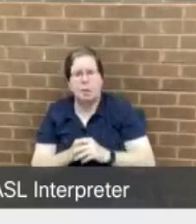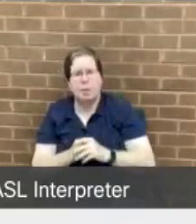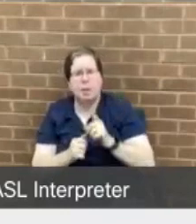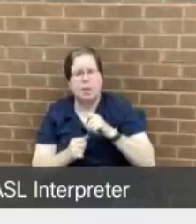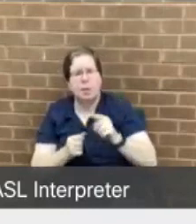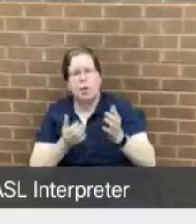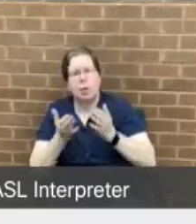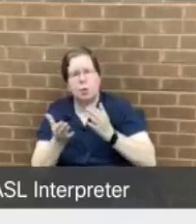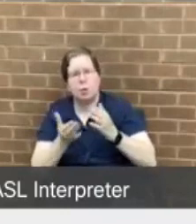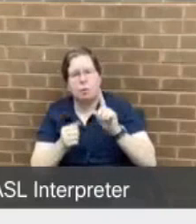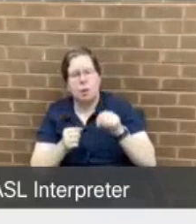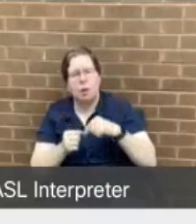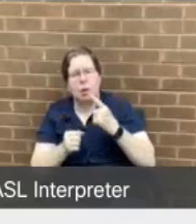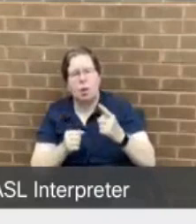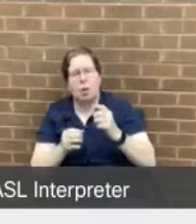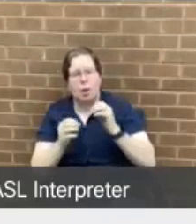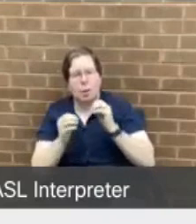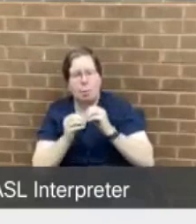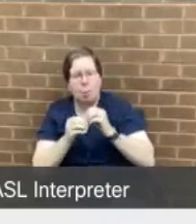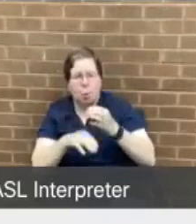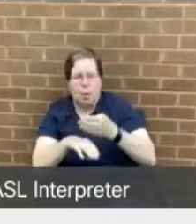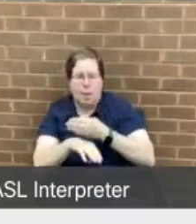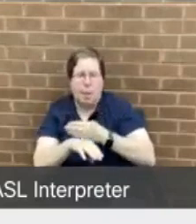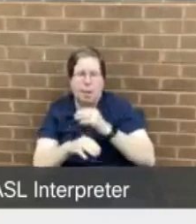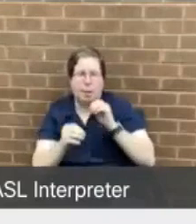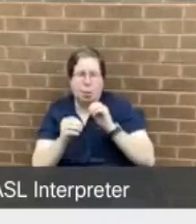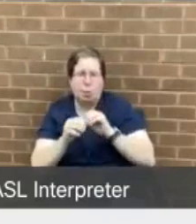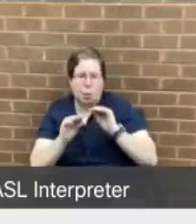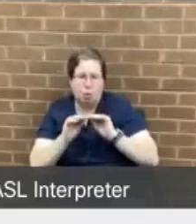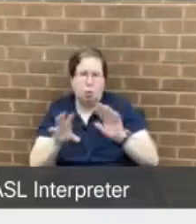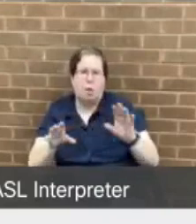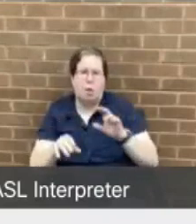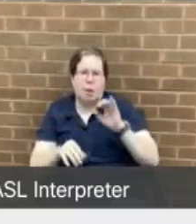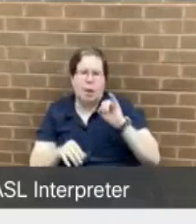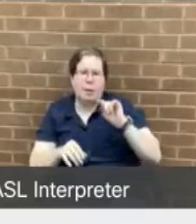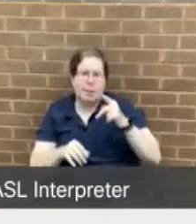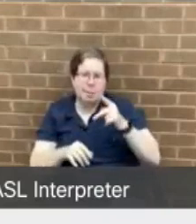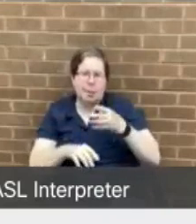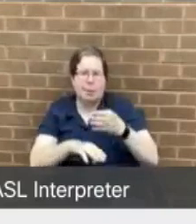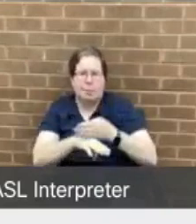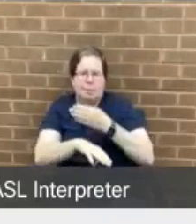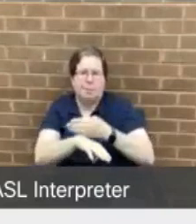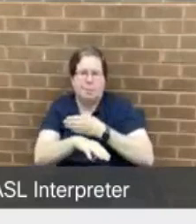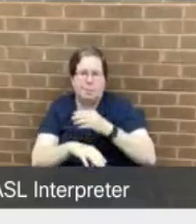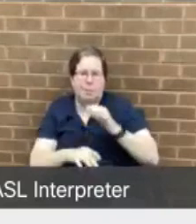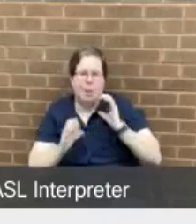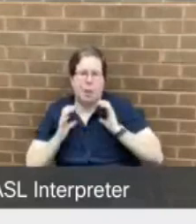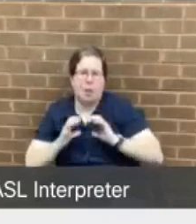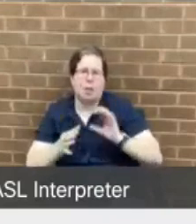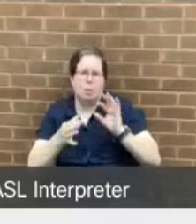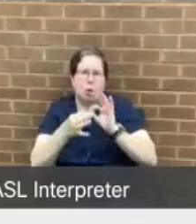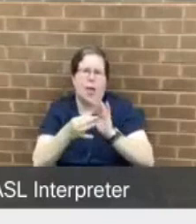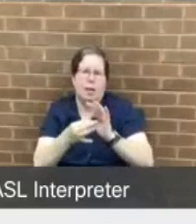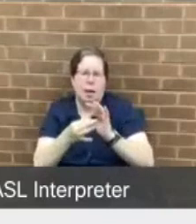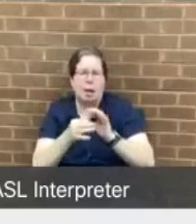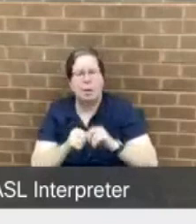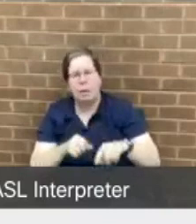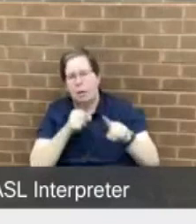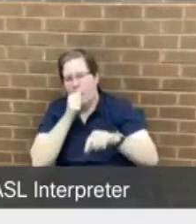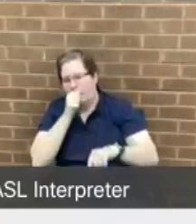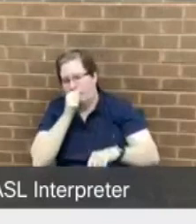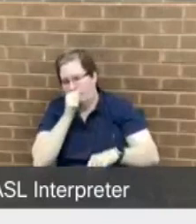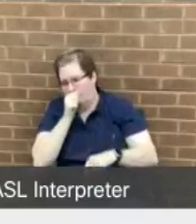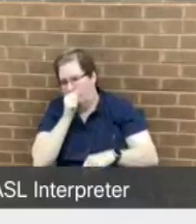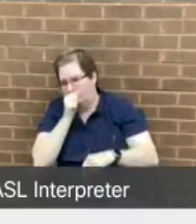services are only going to be further enhanced with the final rollout of our IT modernization that we call Customer Connect. That'll go live in